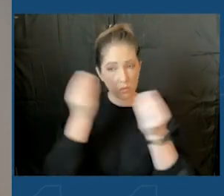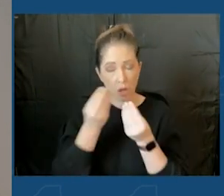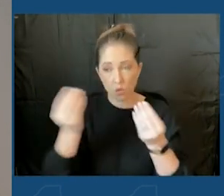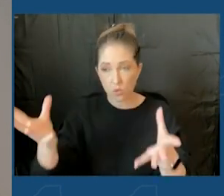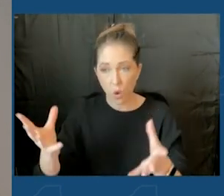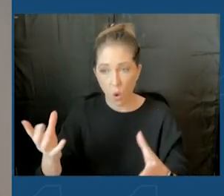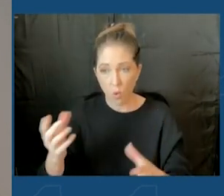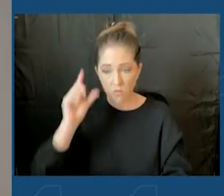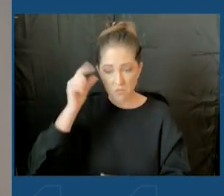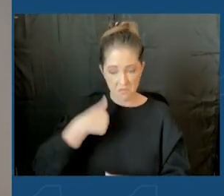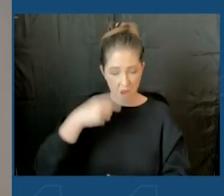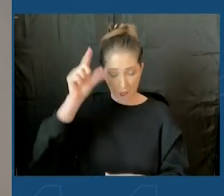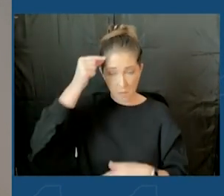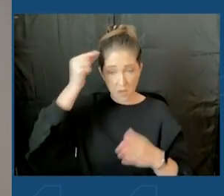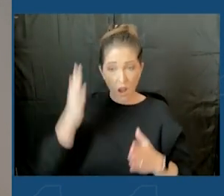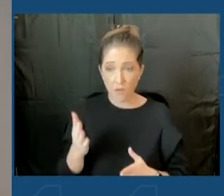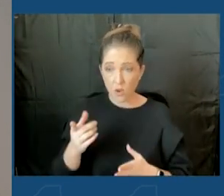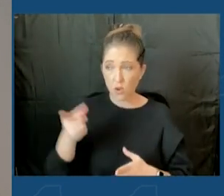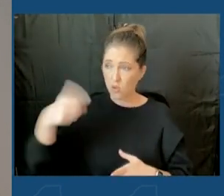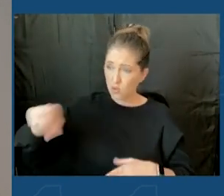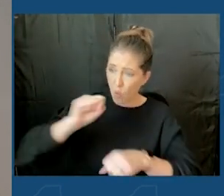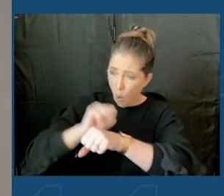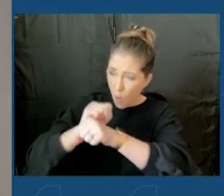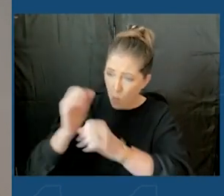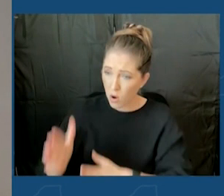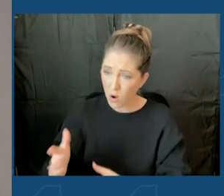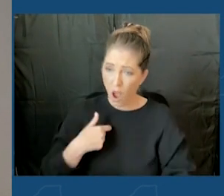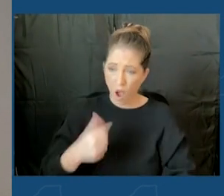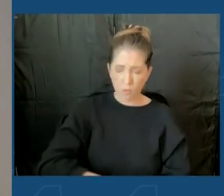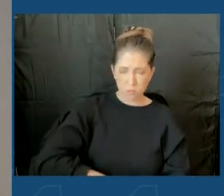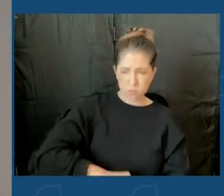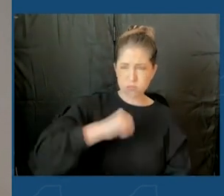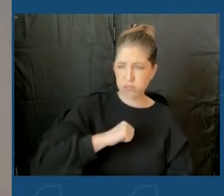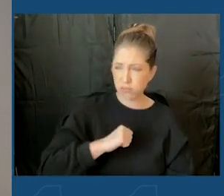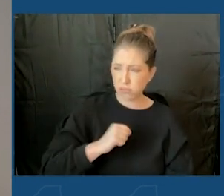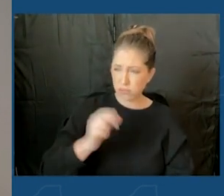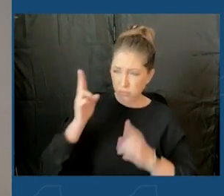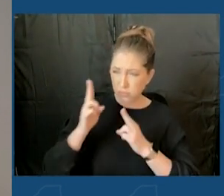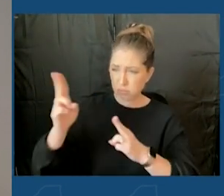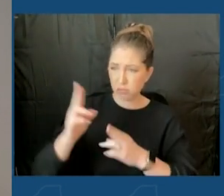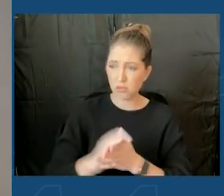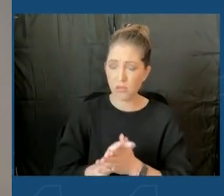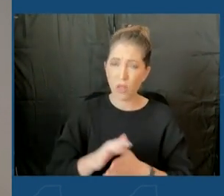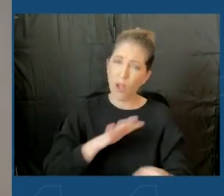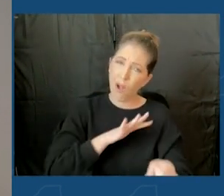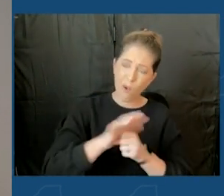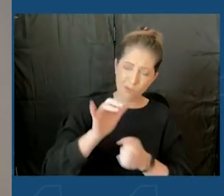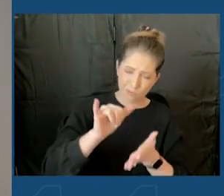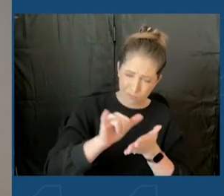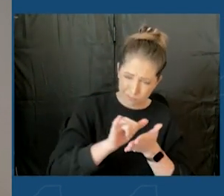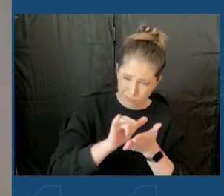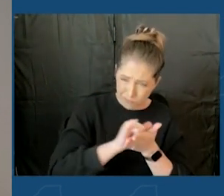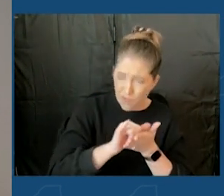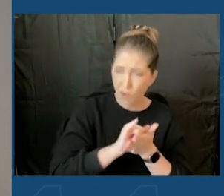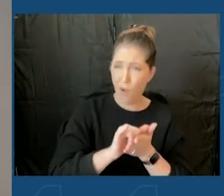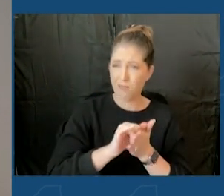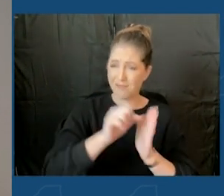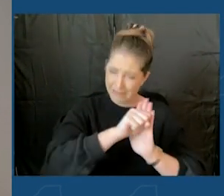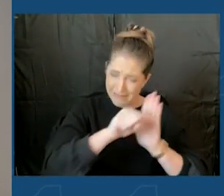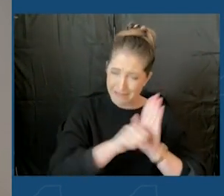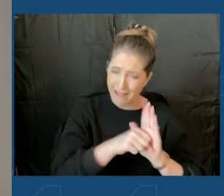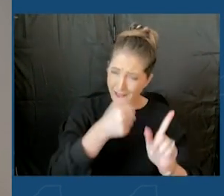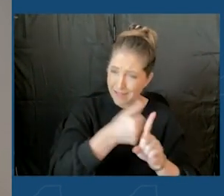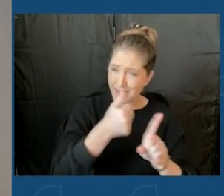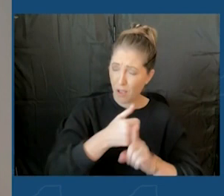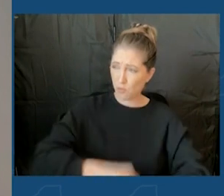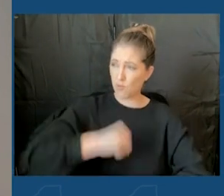just make us all shine. The entire state, 20 million New Yorkers, are proud of what you've accomplished. And you had your own